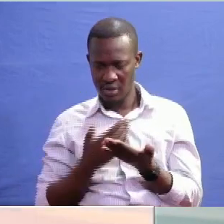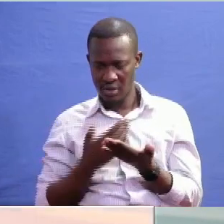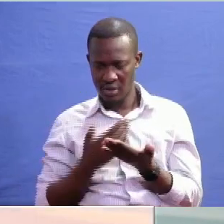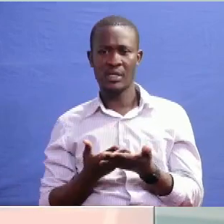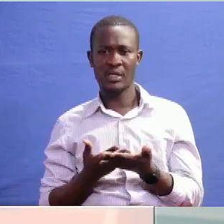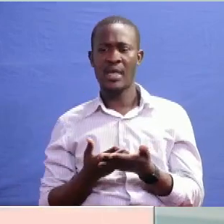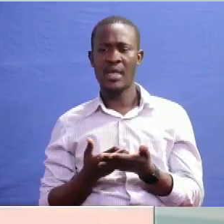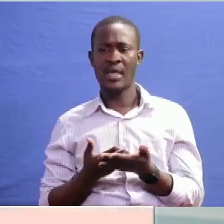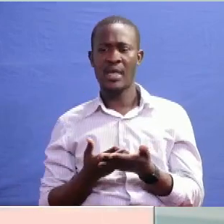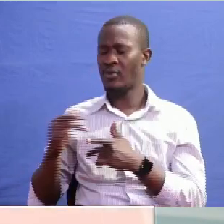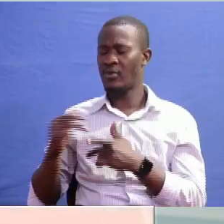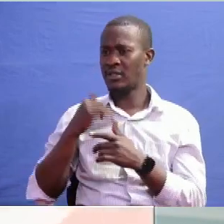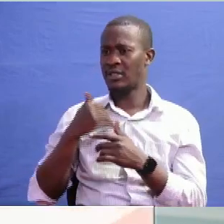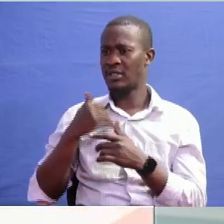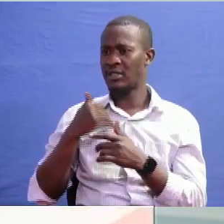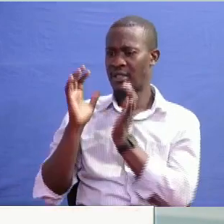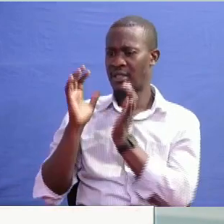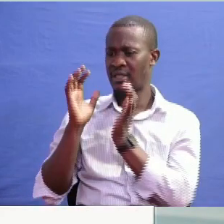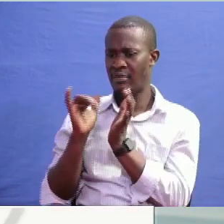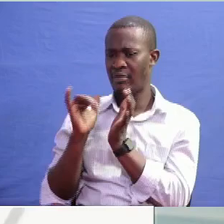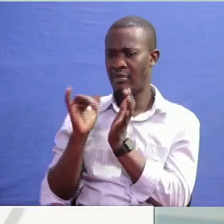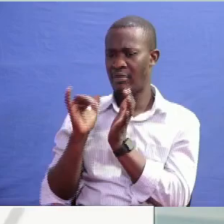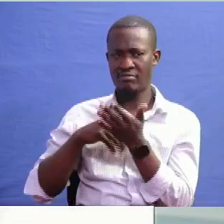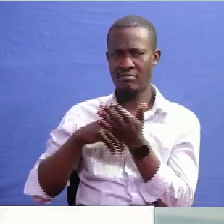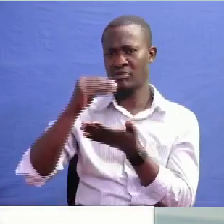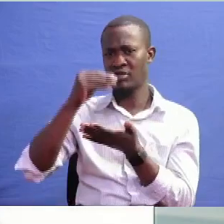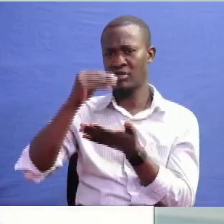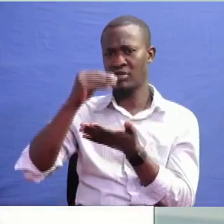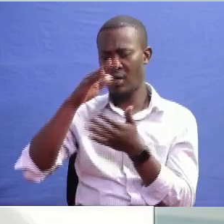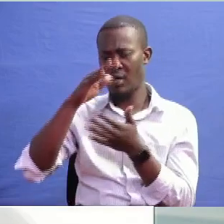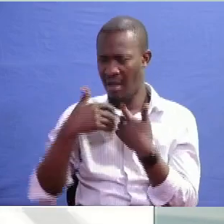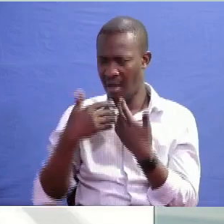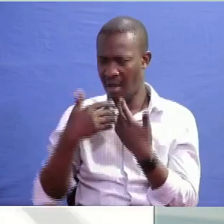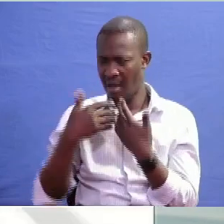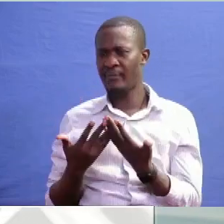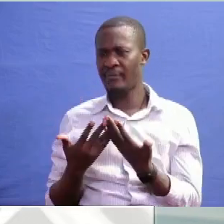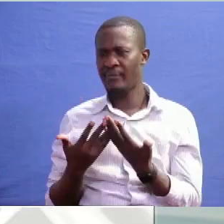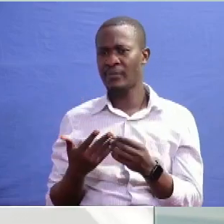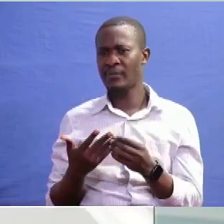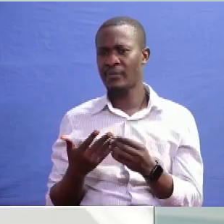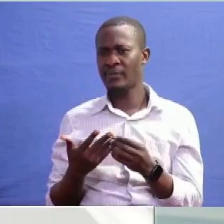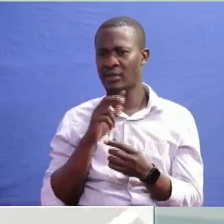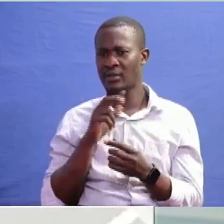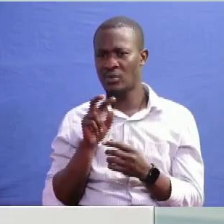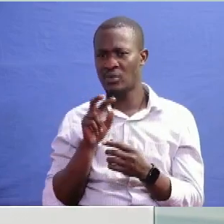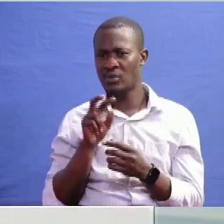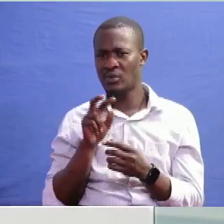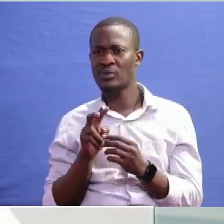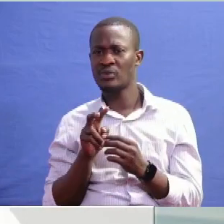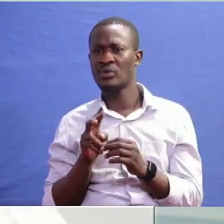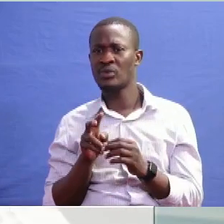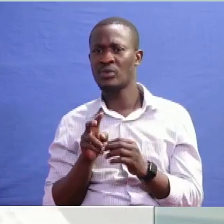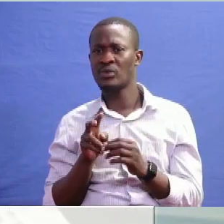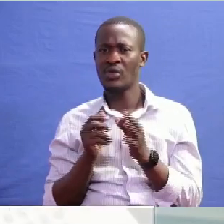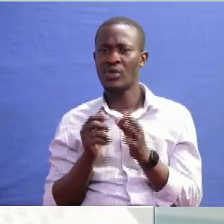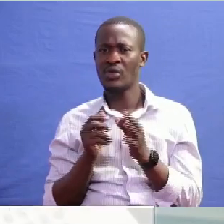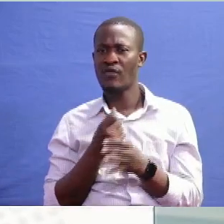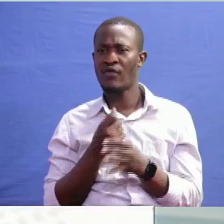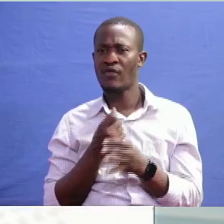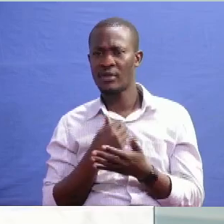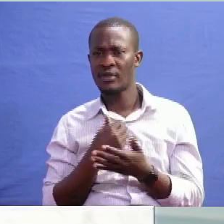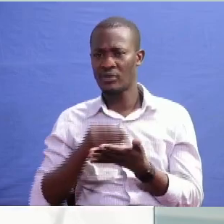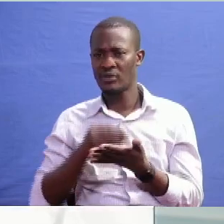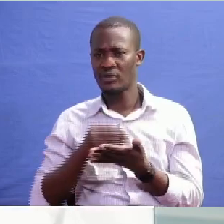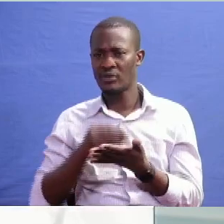is, the burden that actually the student will have to bear. Take a case study, for example. If you are a medical student